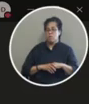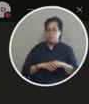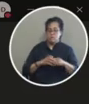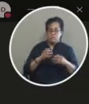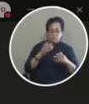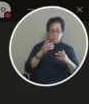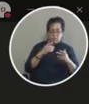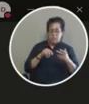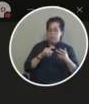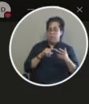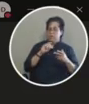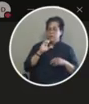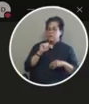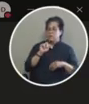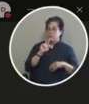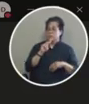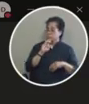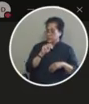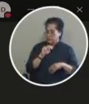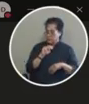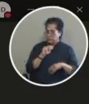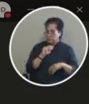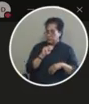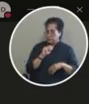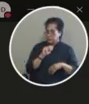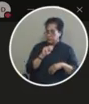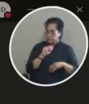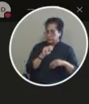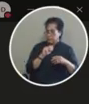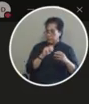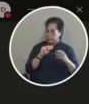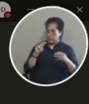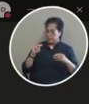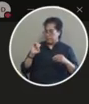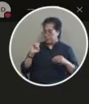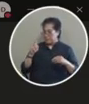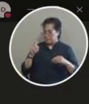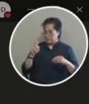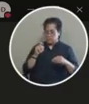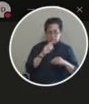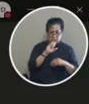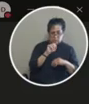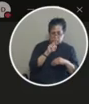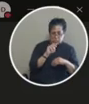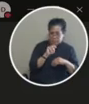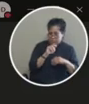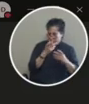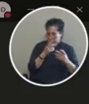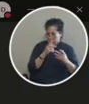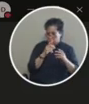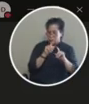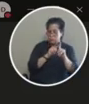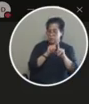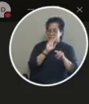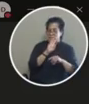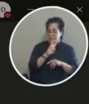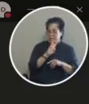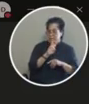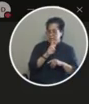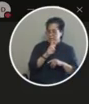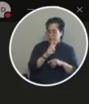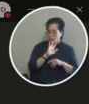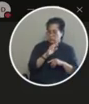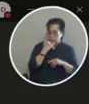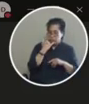next speaker is Ms. Carmen Rodriguez. She will be followed by Mr. Max Grossman. Ms. Rodriguez, are you there, ma'am? Please press *6 to unmute